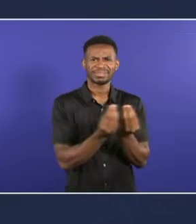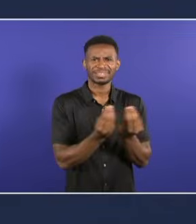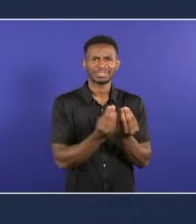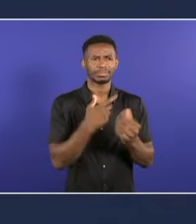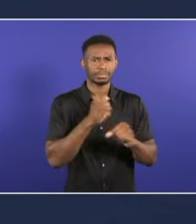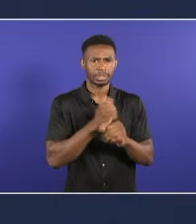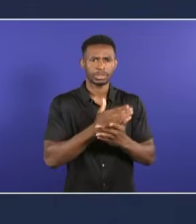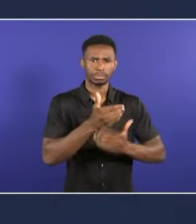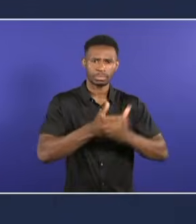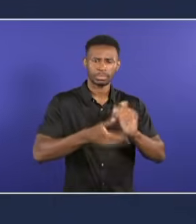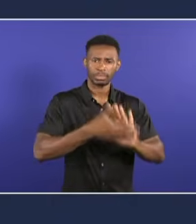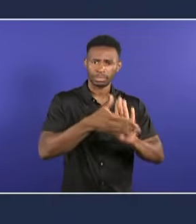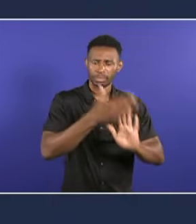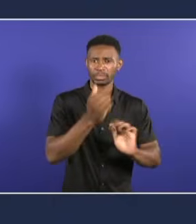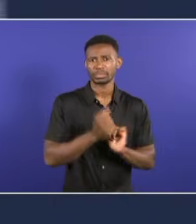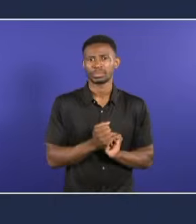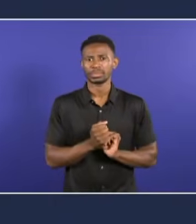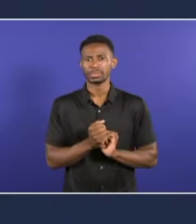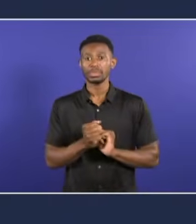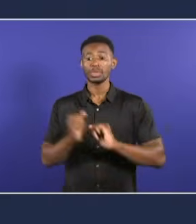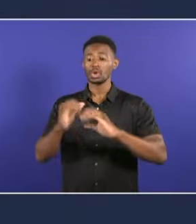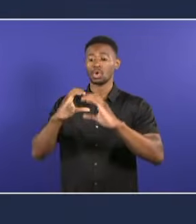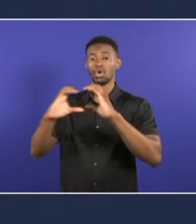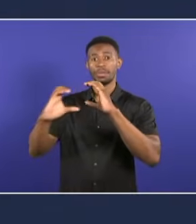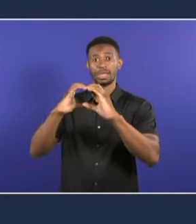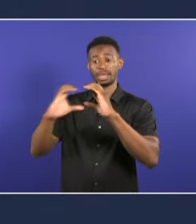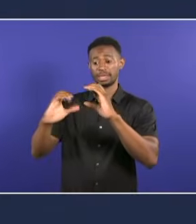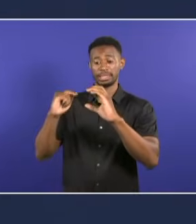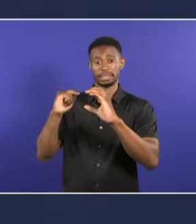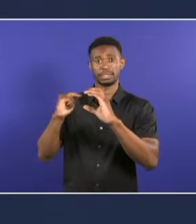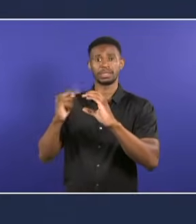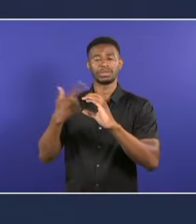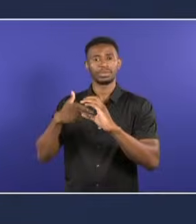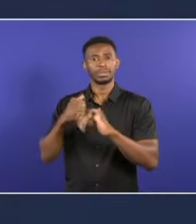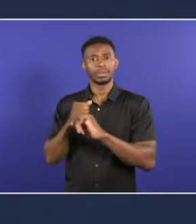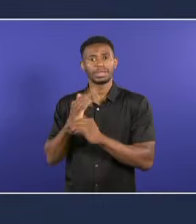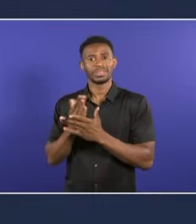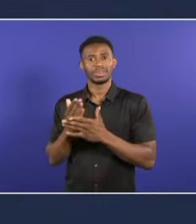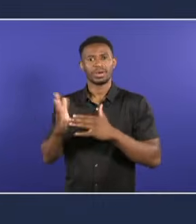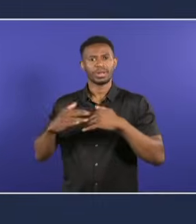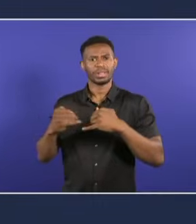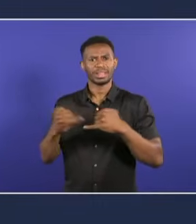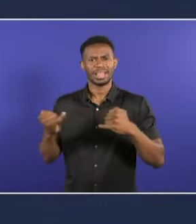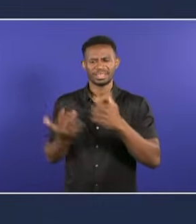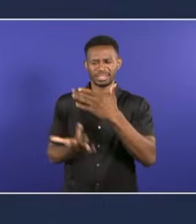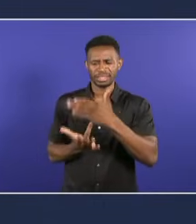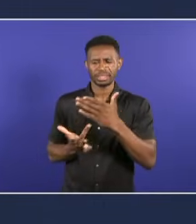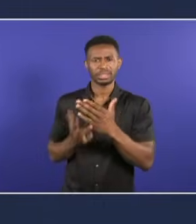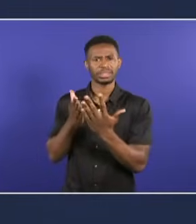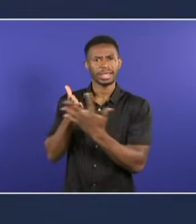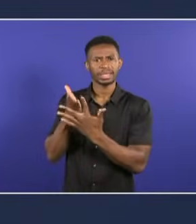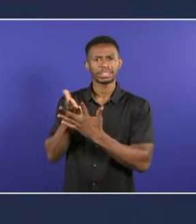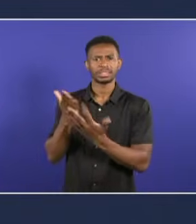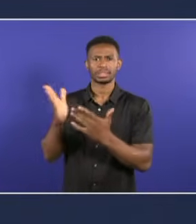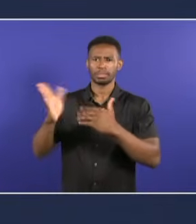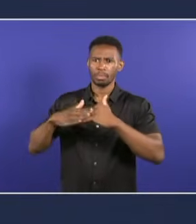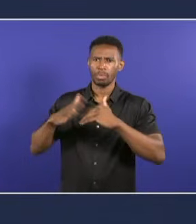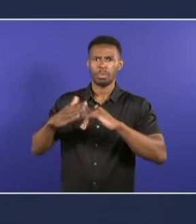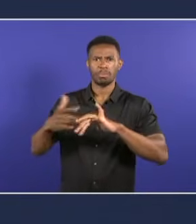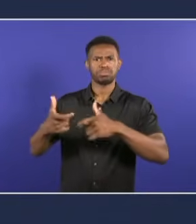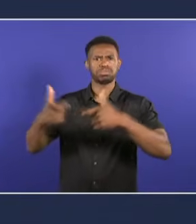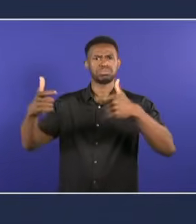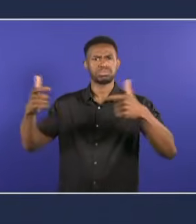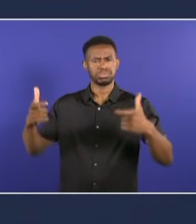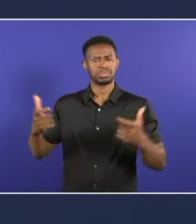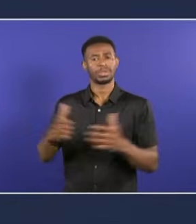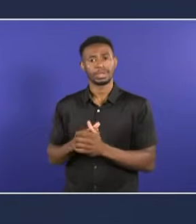In communications, we are expanding digital access and opening doors for innovation and job creation.